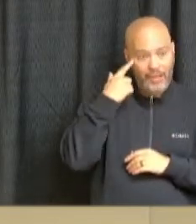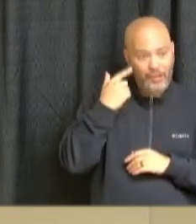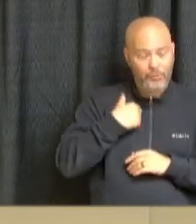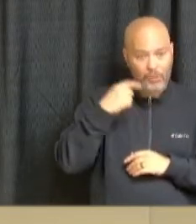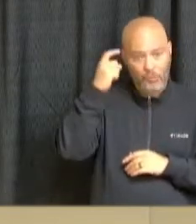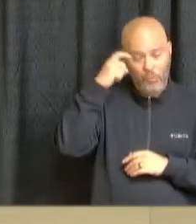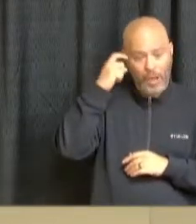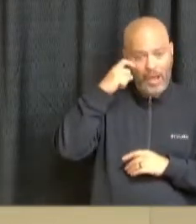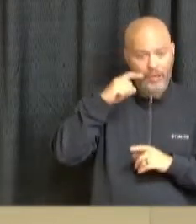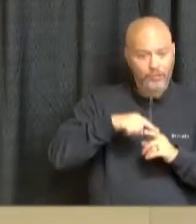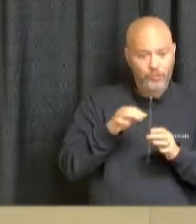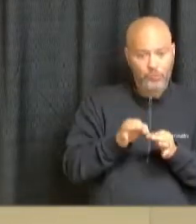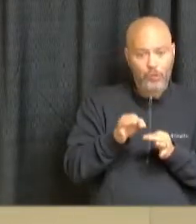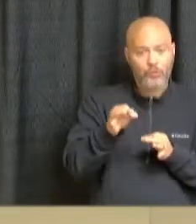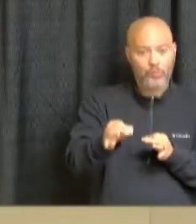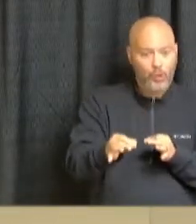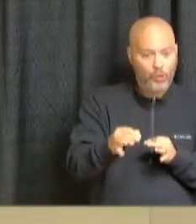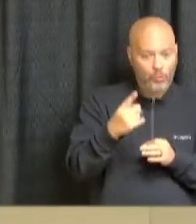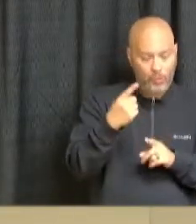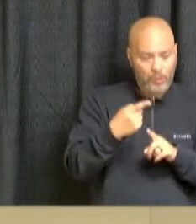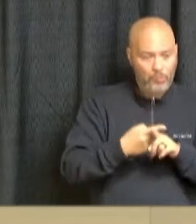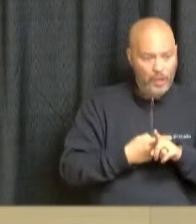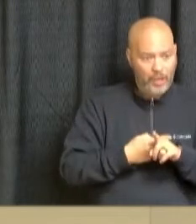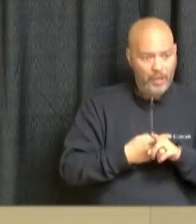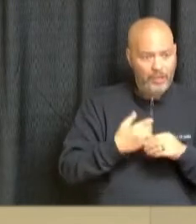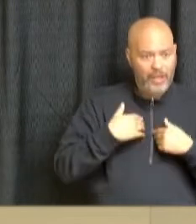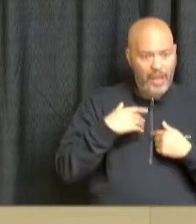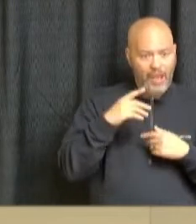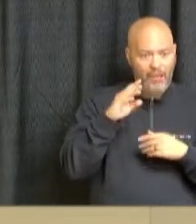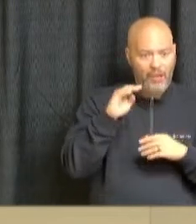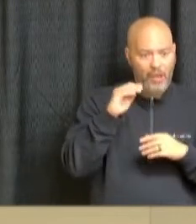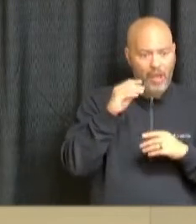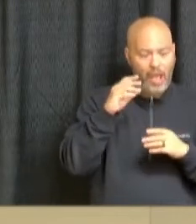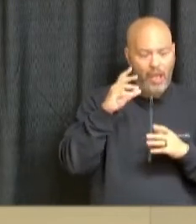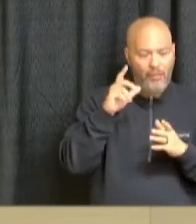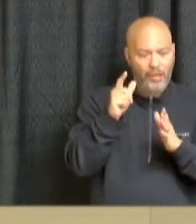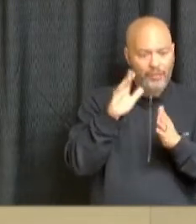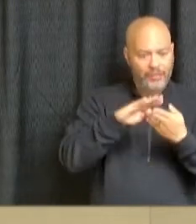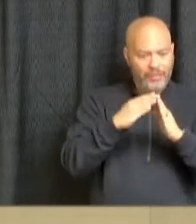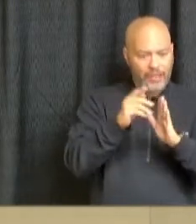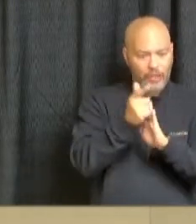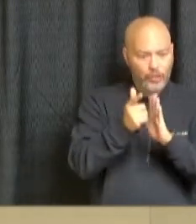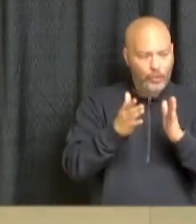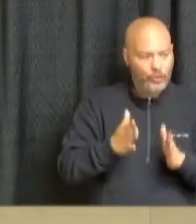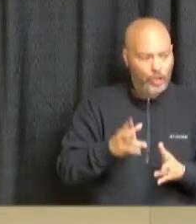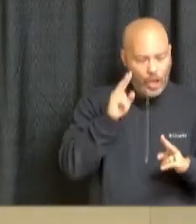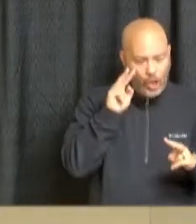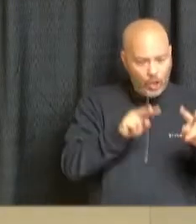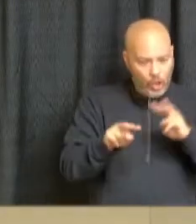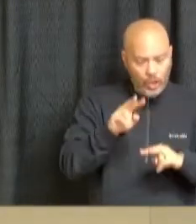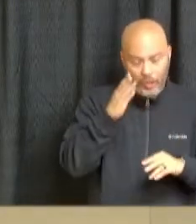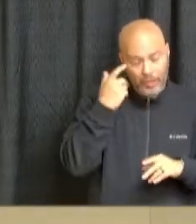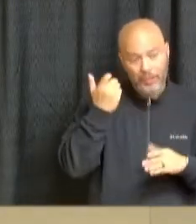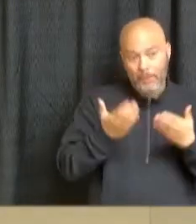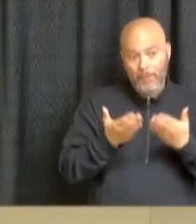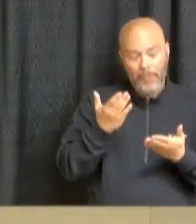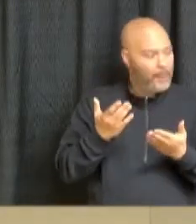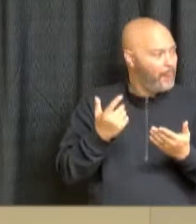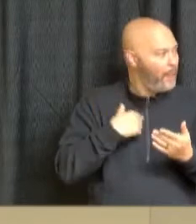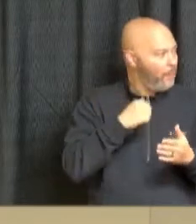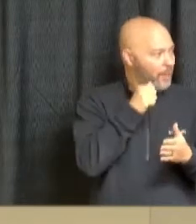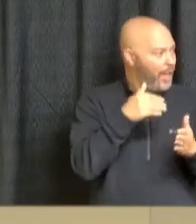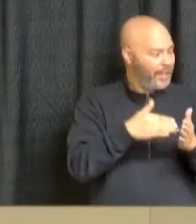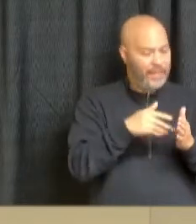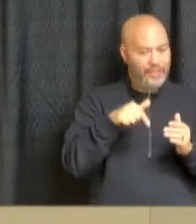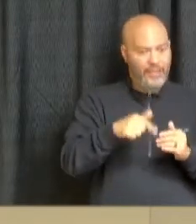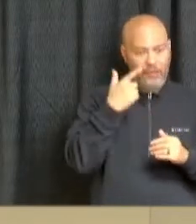be wise to postpone this 1 month to have Lance Baker take a look at it too, because it might be, and I'm not against